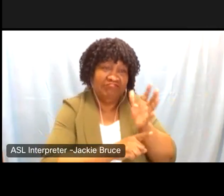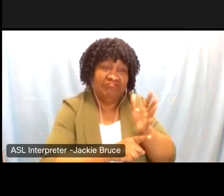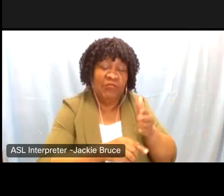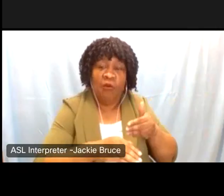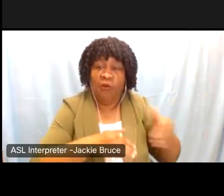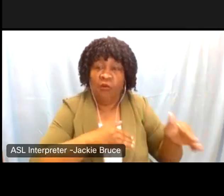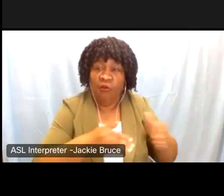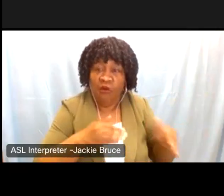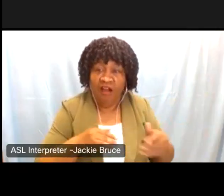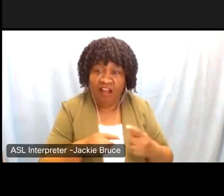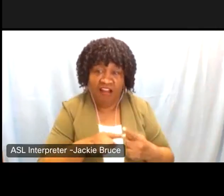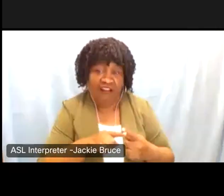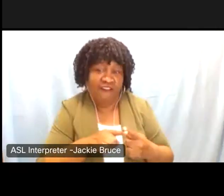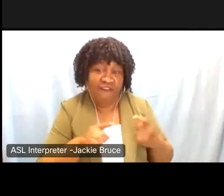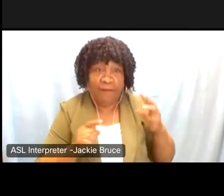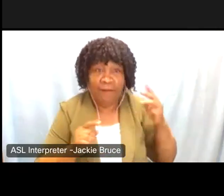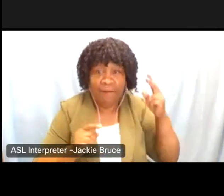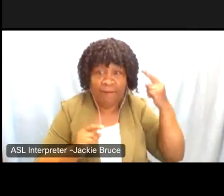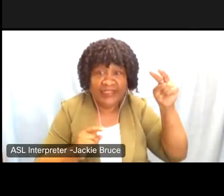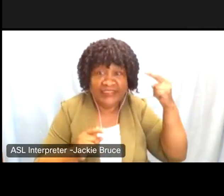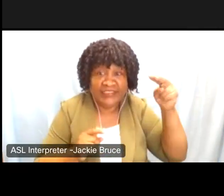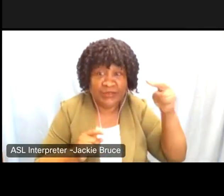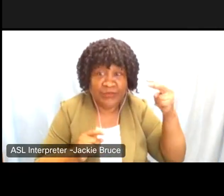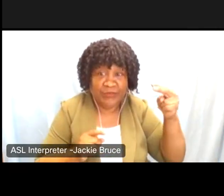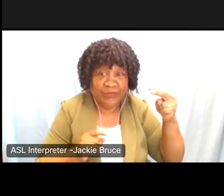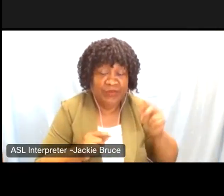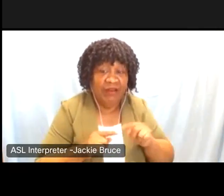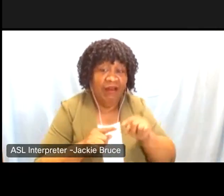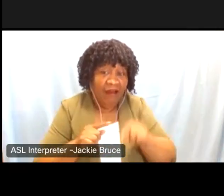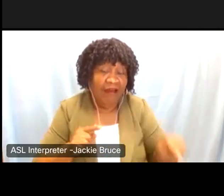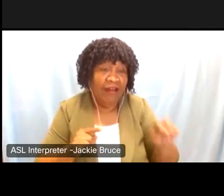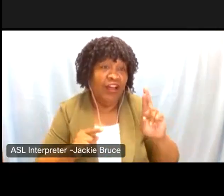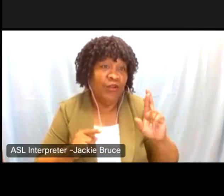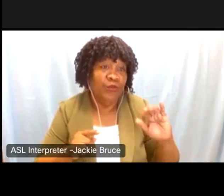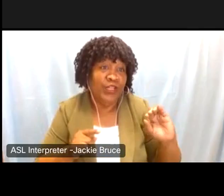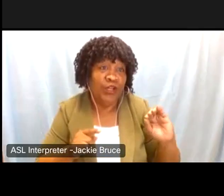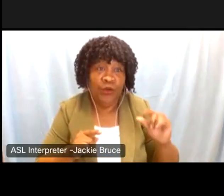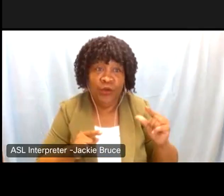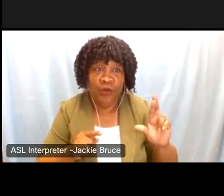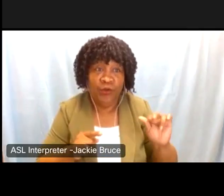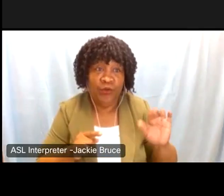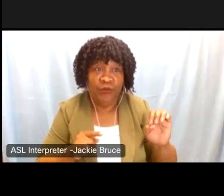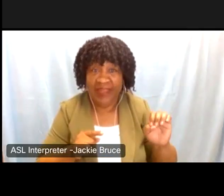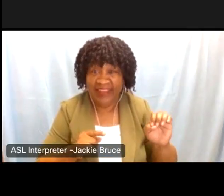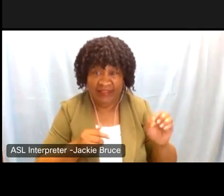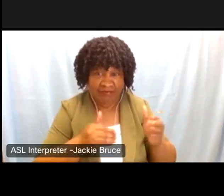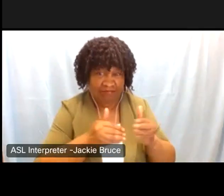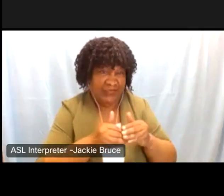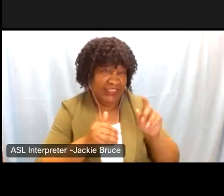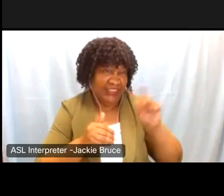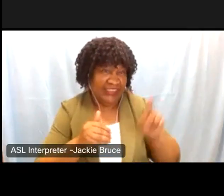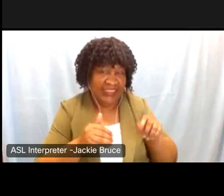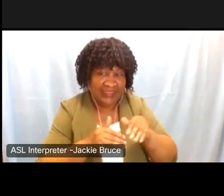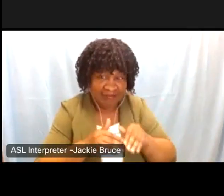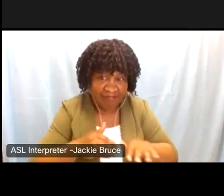Camargo, Tamaulipas, Mexico, crossed the Rio Grande, came into Texas,